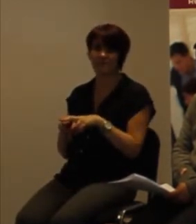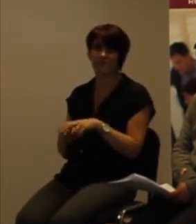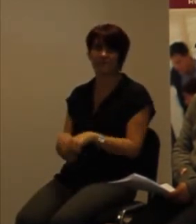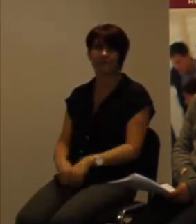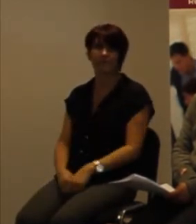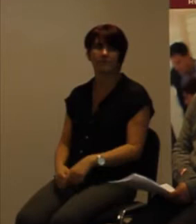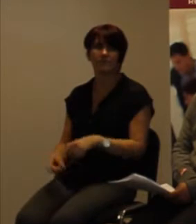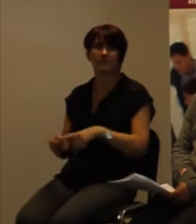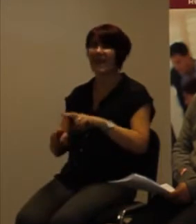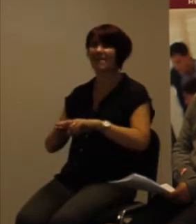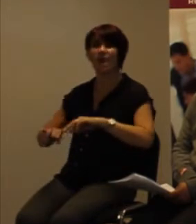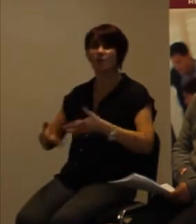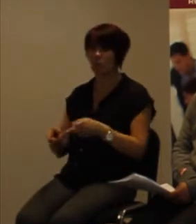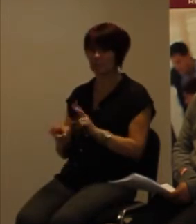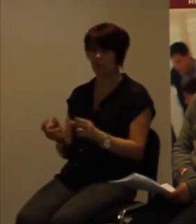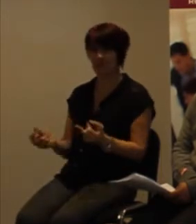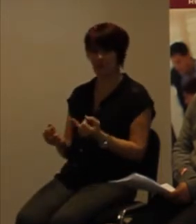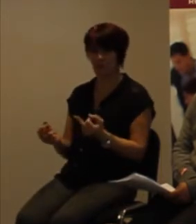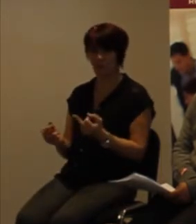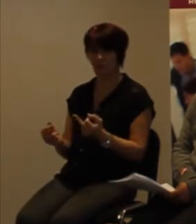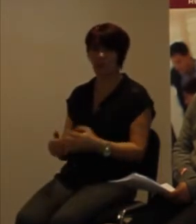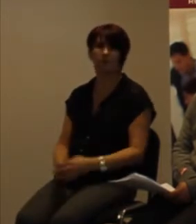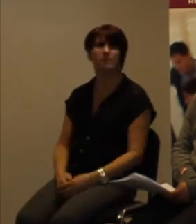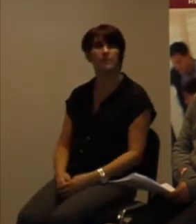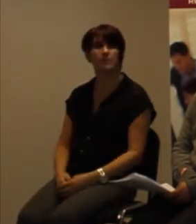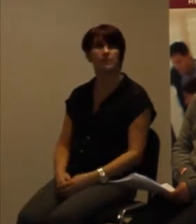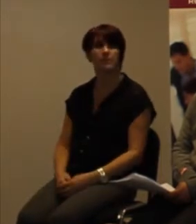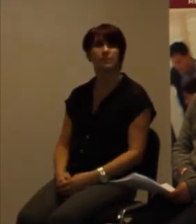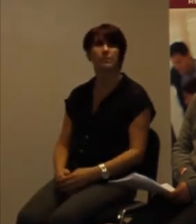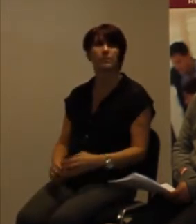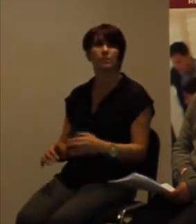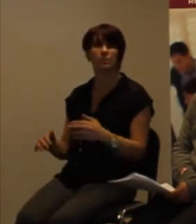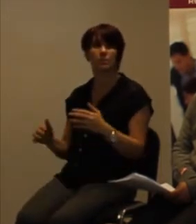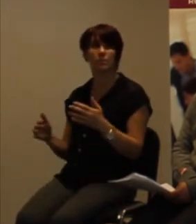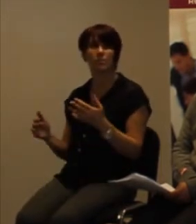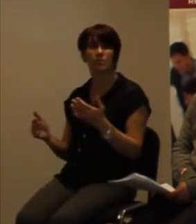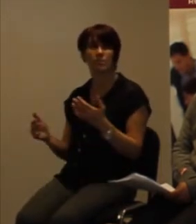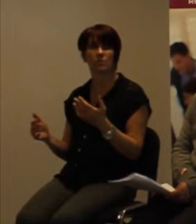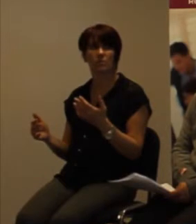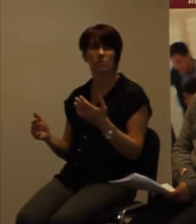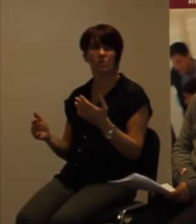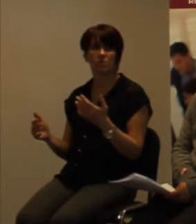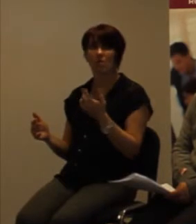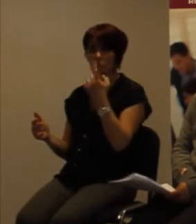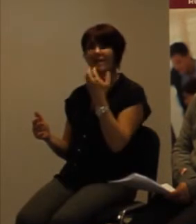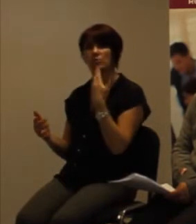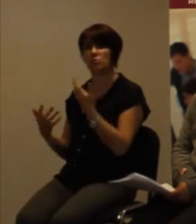if there's no interpreter available, or no other sort of interpreter available, if we maybe use a mechanical aid.